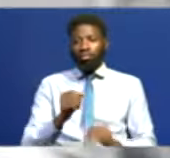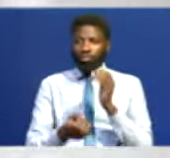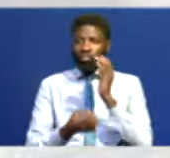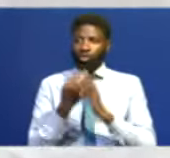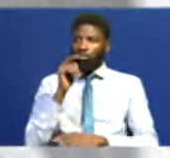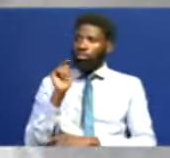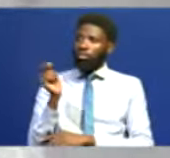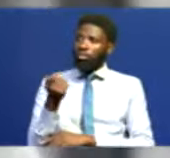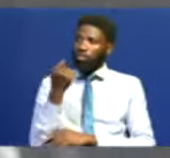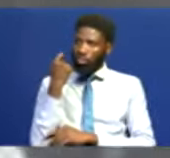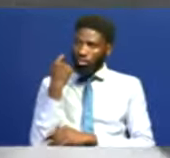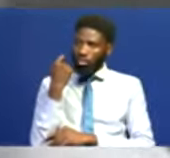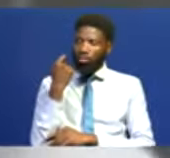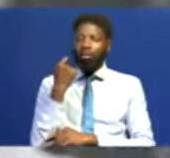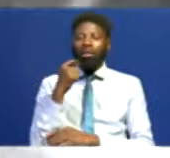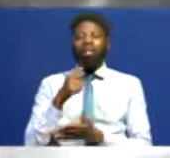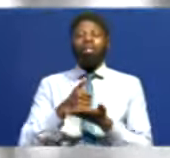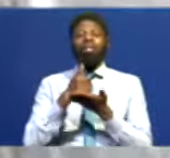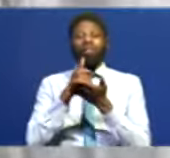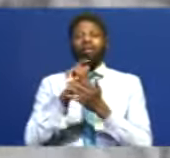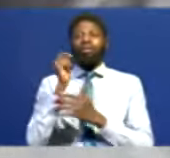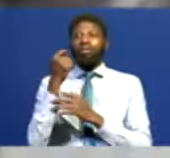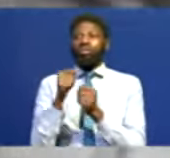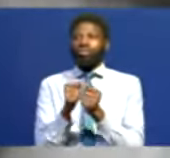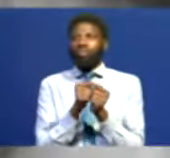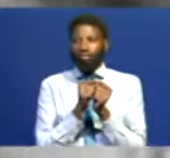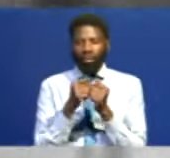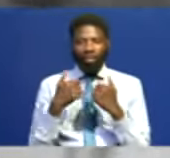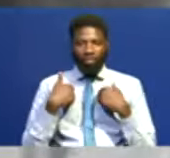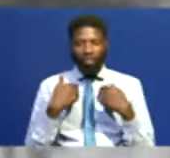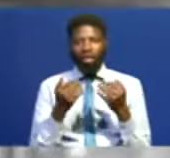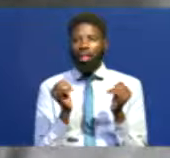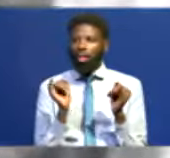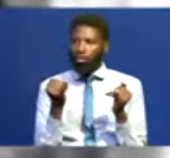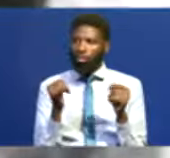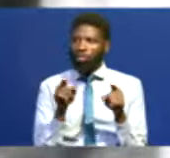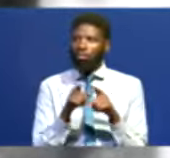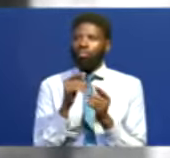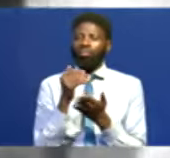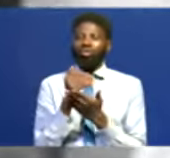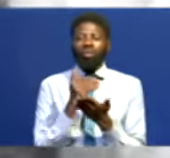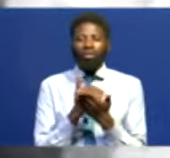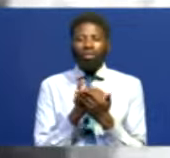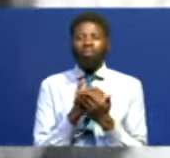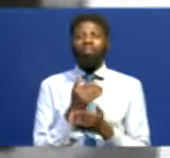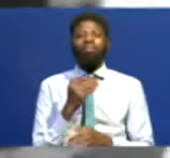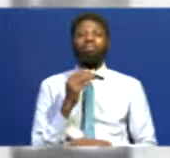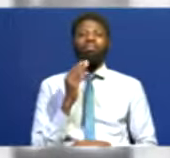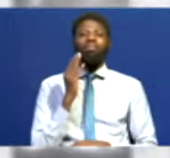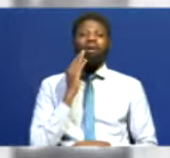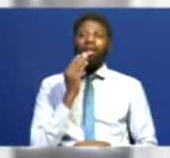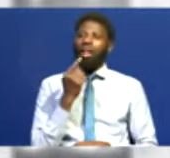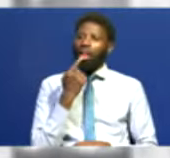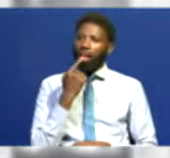rallying Kenyans together. It aired news and programs in vernacular, among them, the Luo.